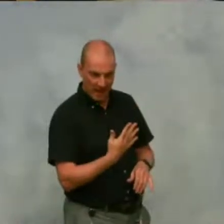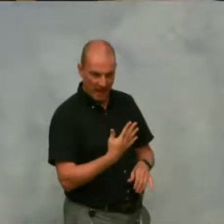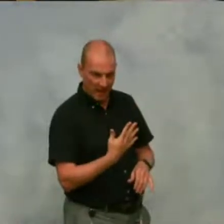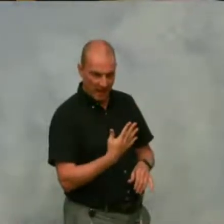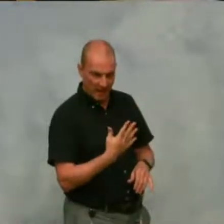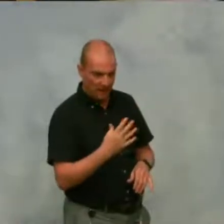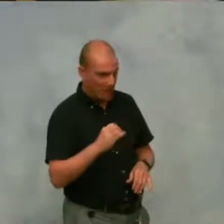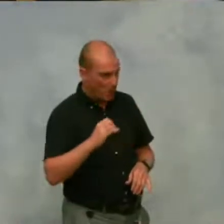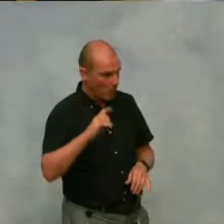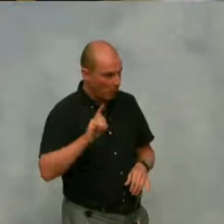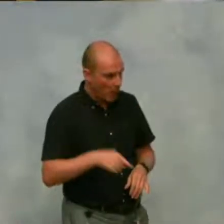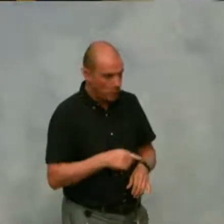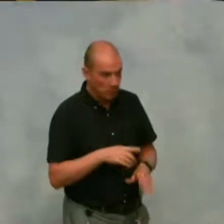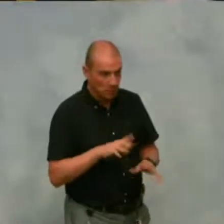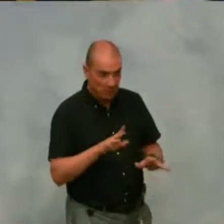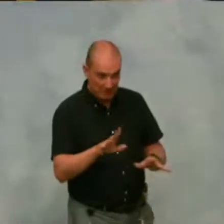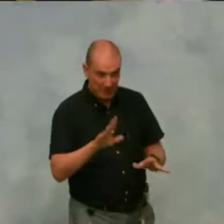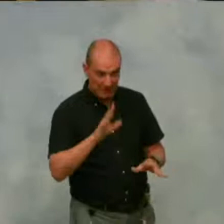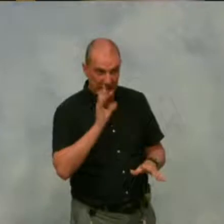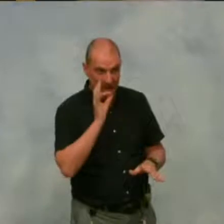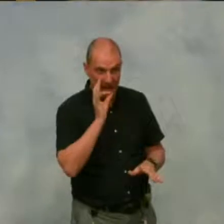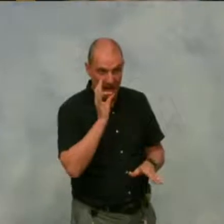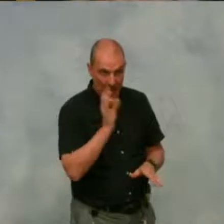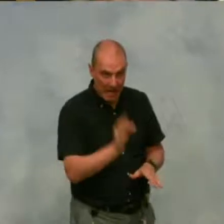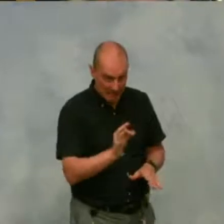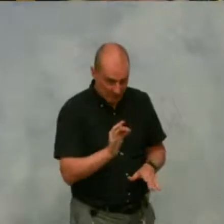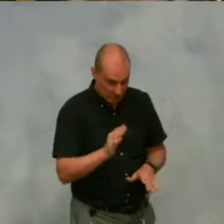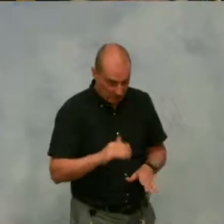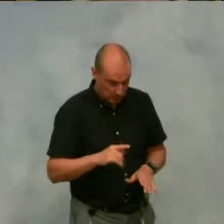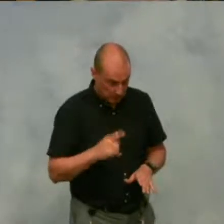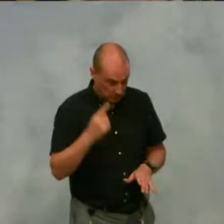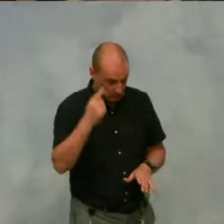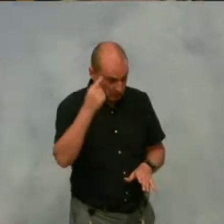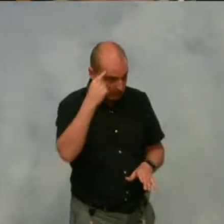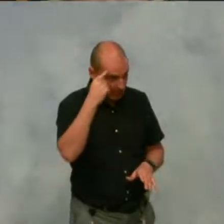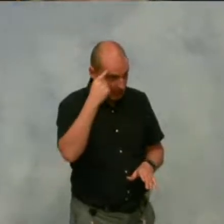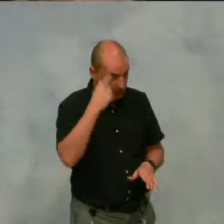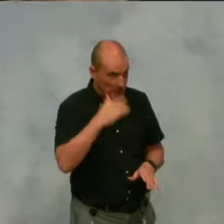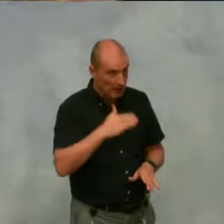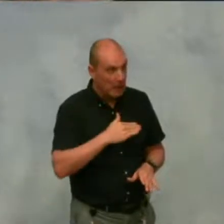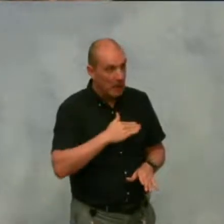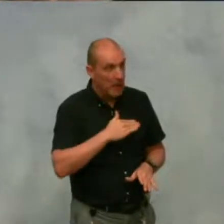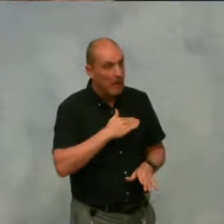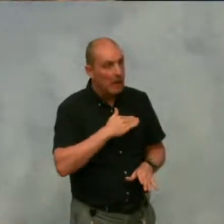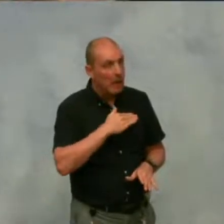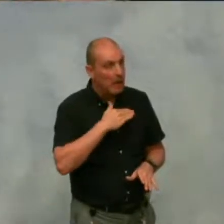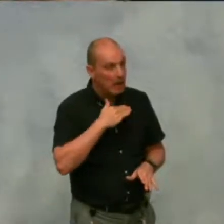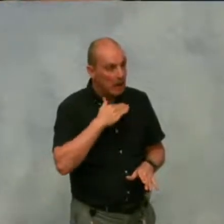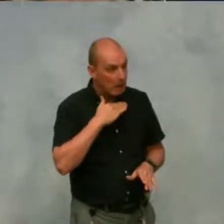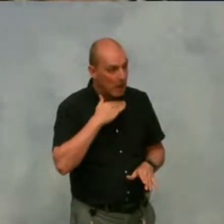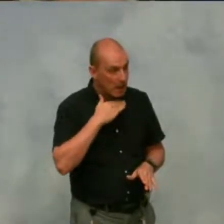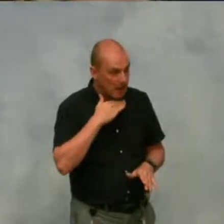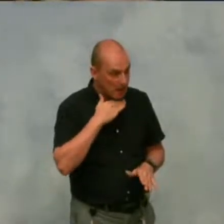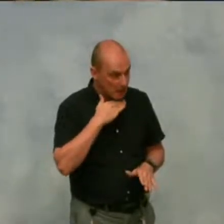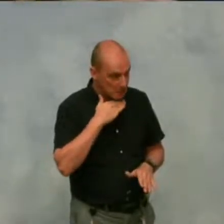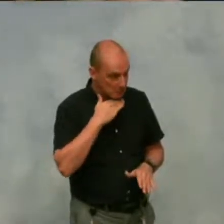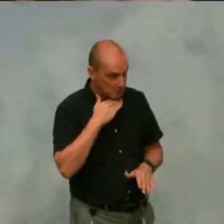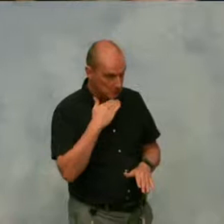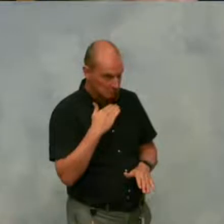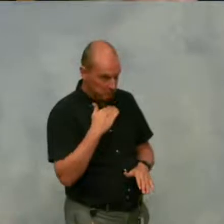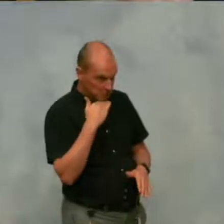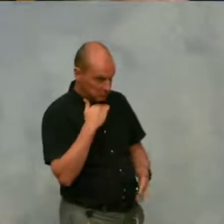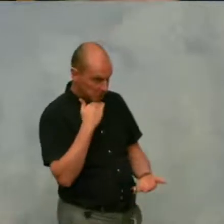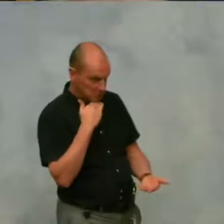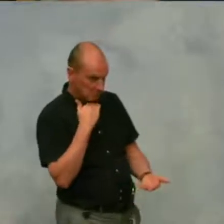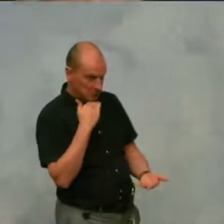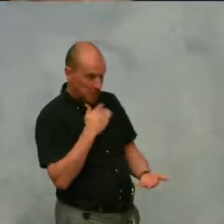450,000 or something. Do you think that'll be enough, given the amount of work you've got to do, and you're having to follow legislation